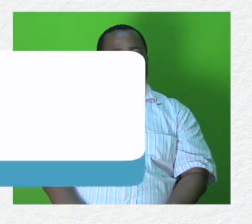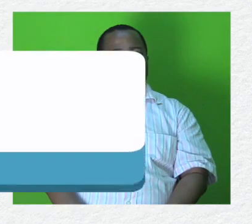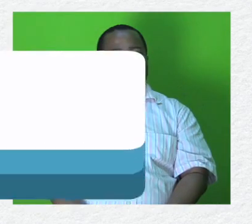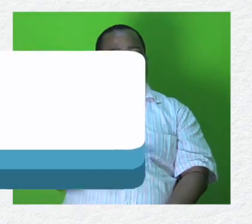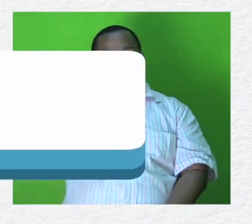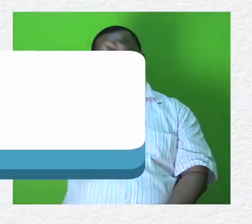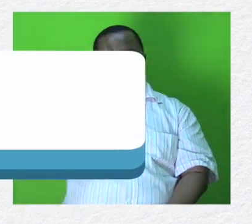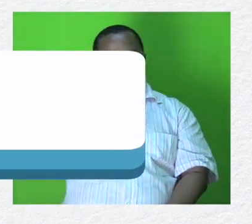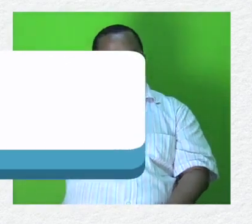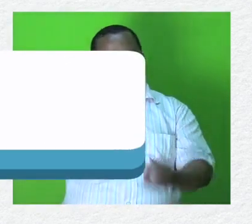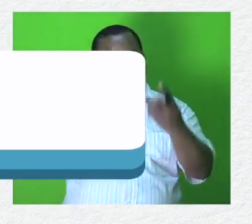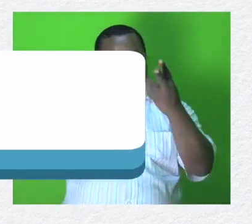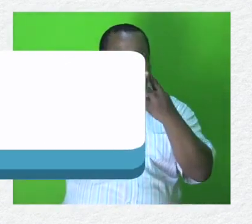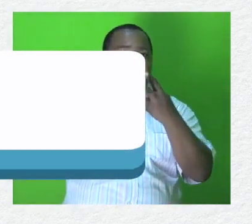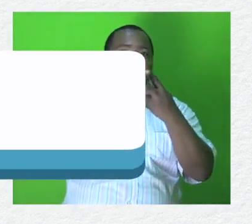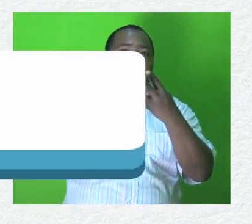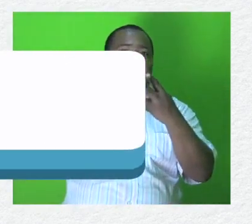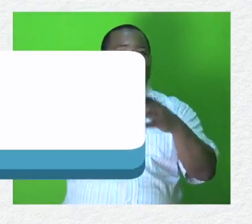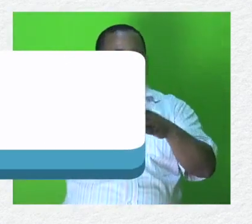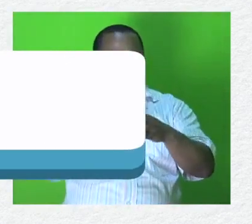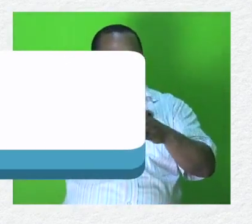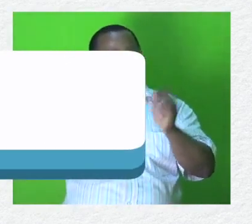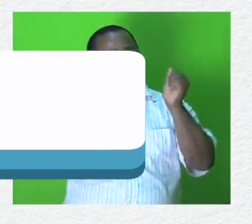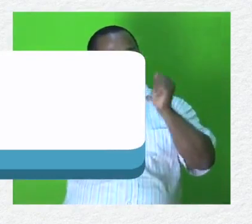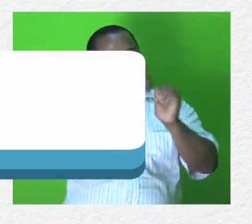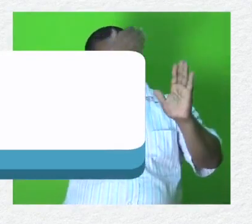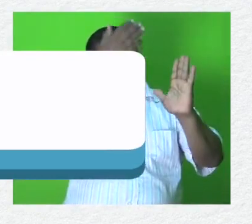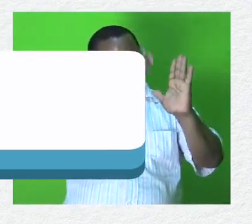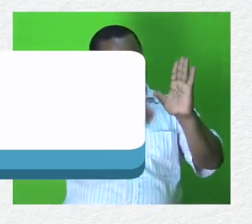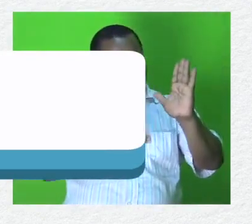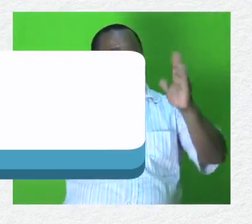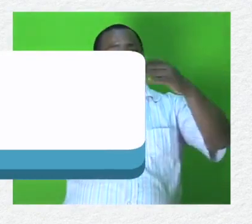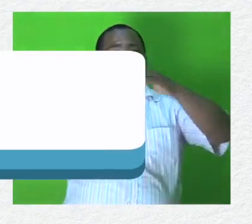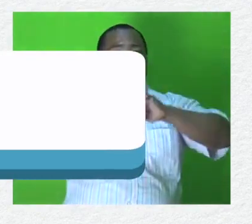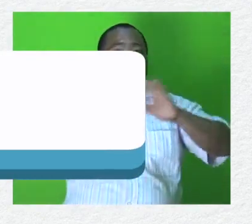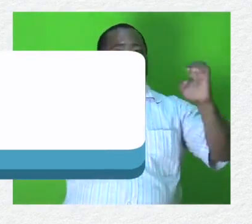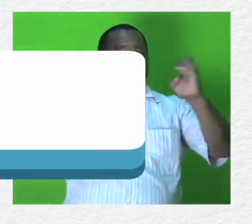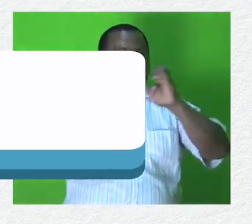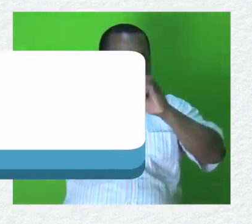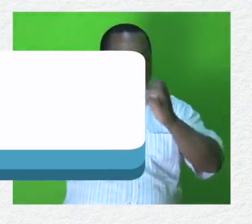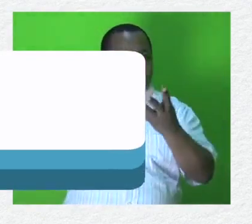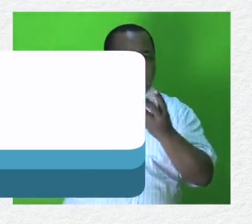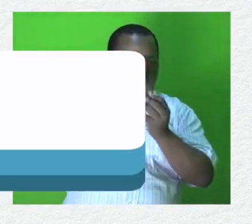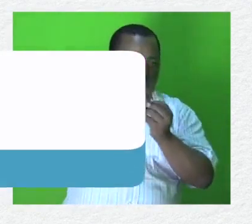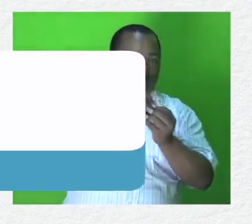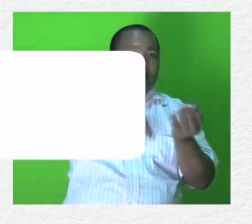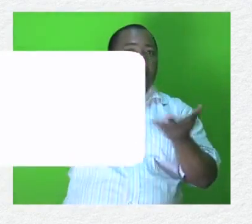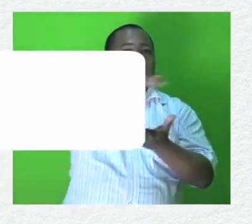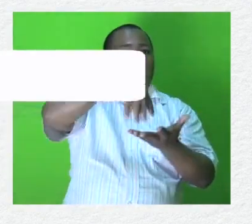Number 3. Group the following substances into compounds and mixture.